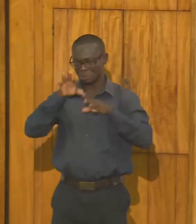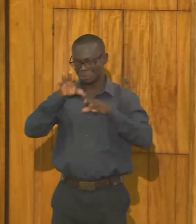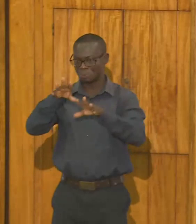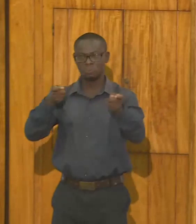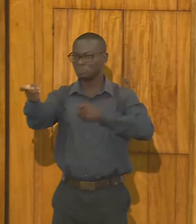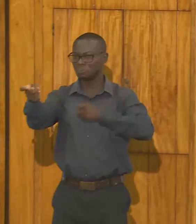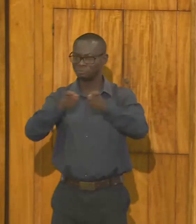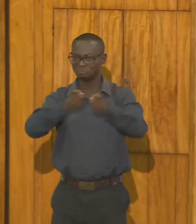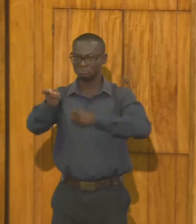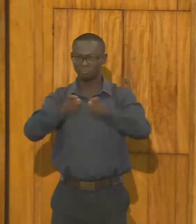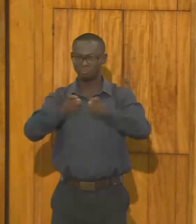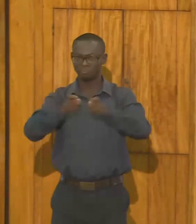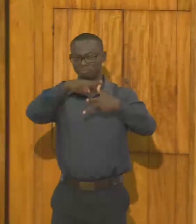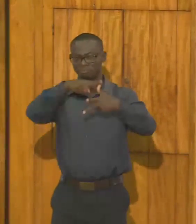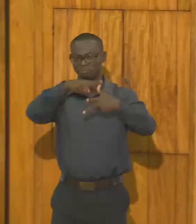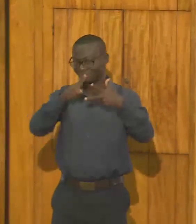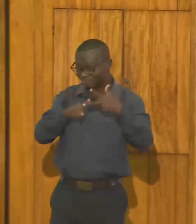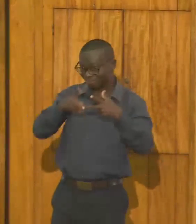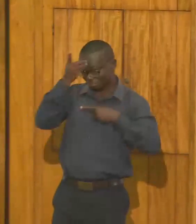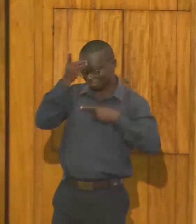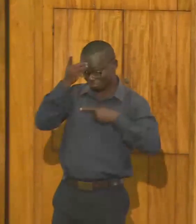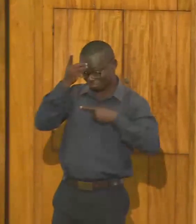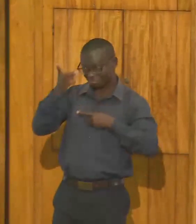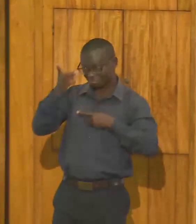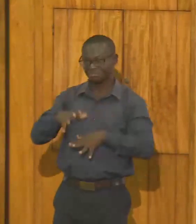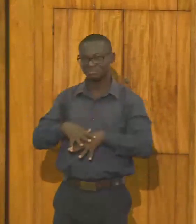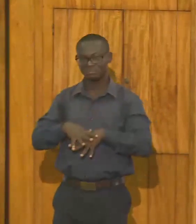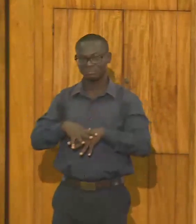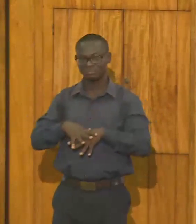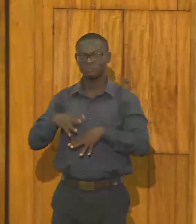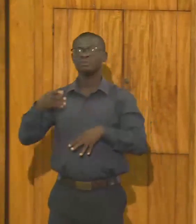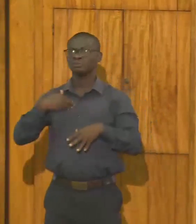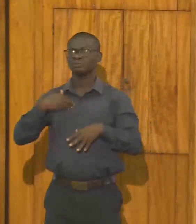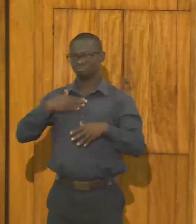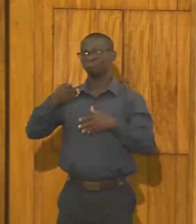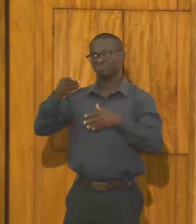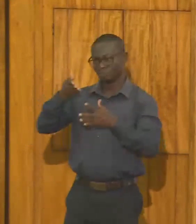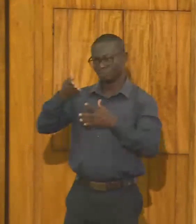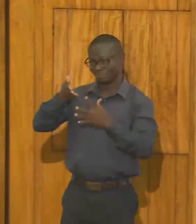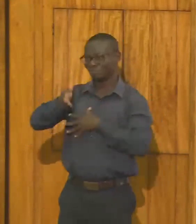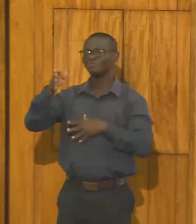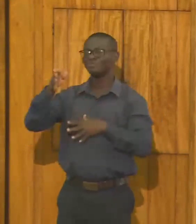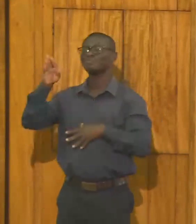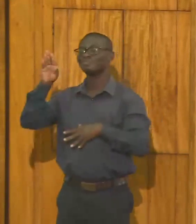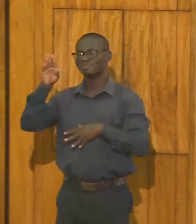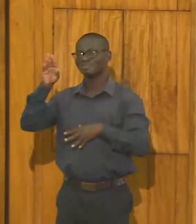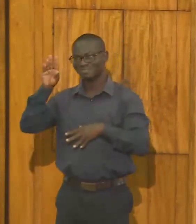these 3 diseases. So I'll take you through Kenya's story about the